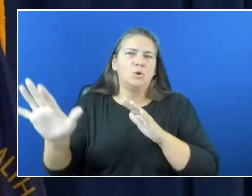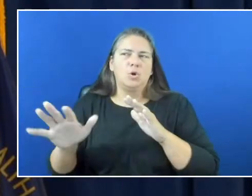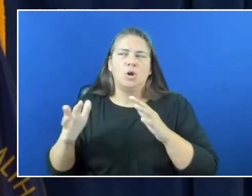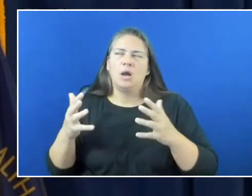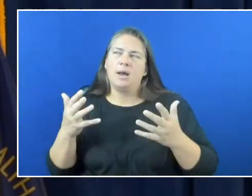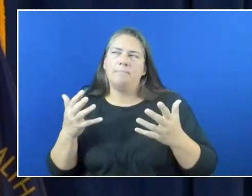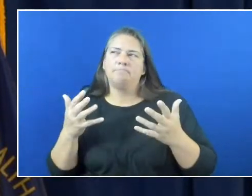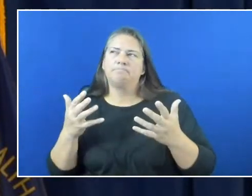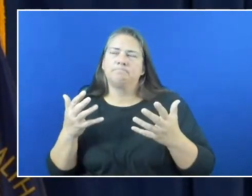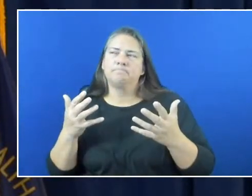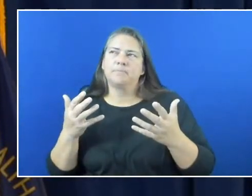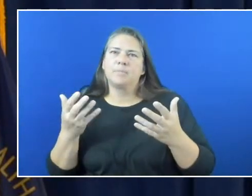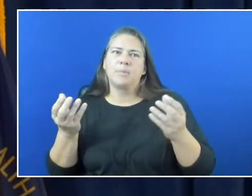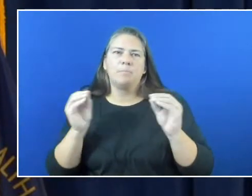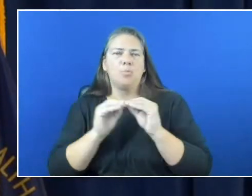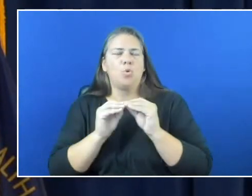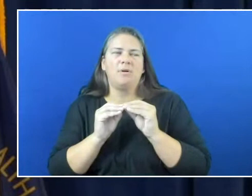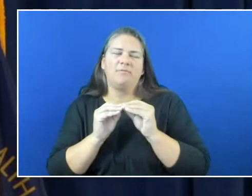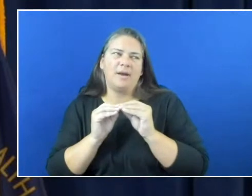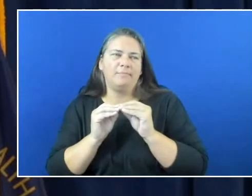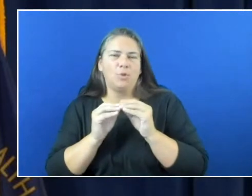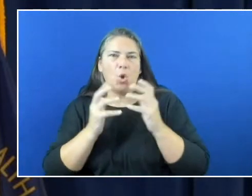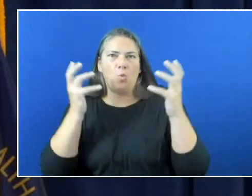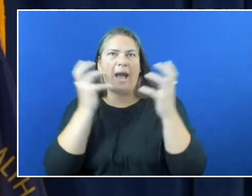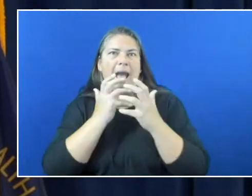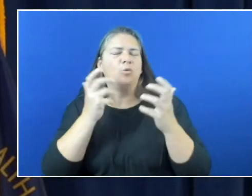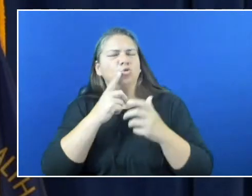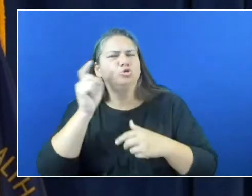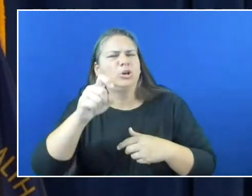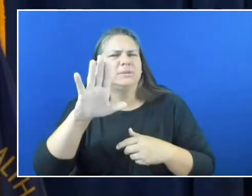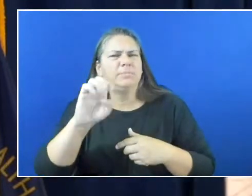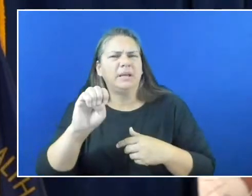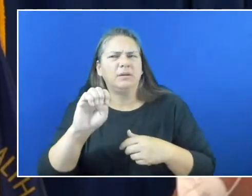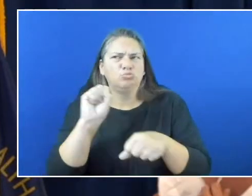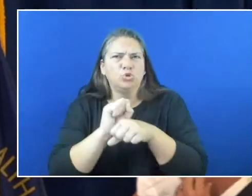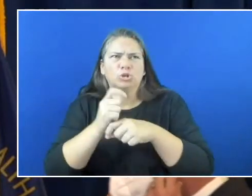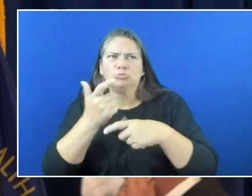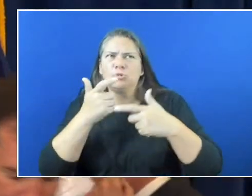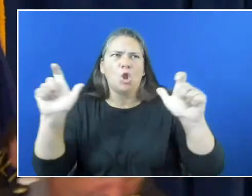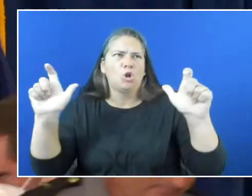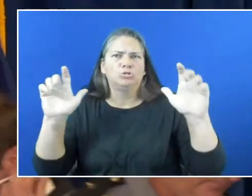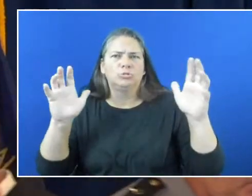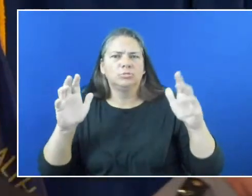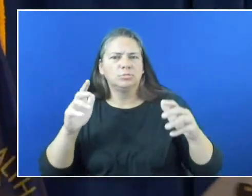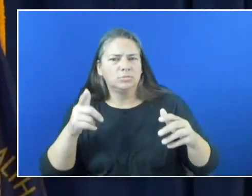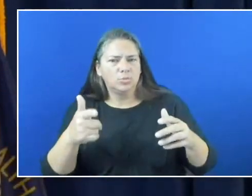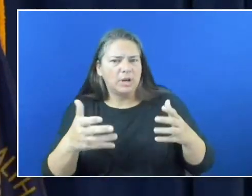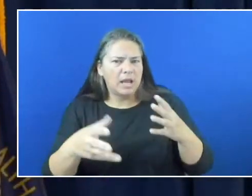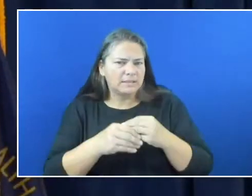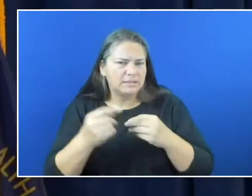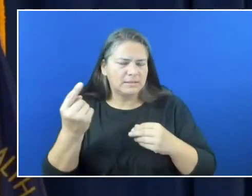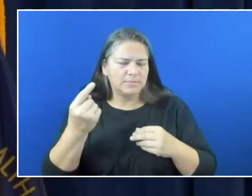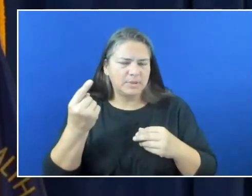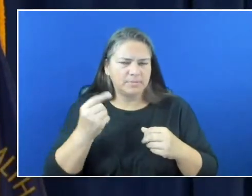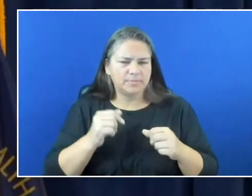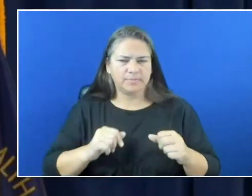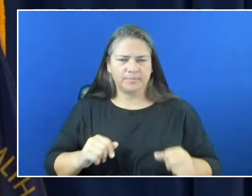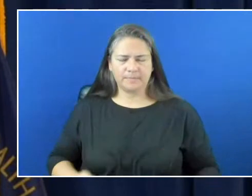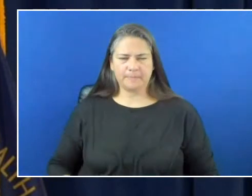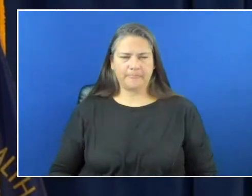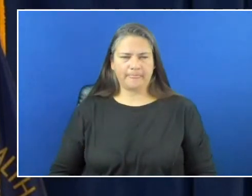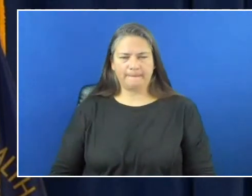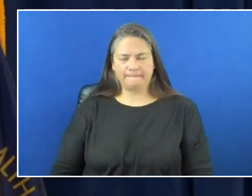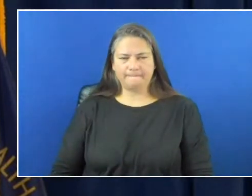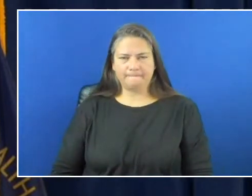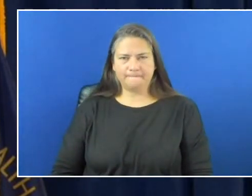wow factor in which it should be. Can I add? Yes. the